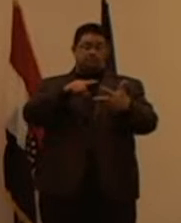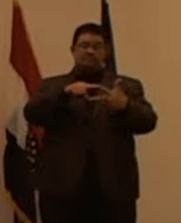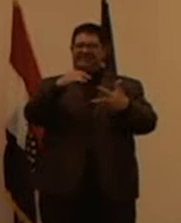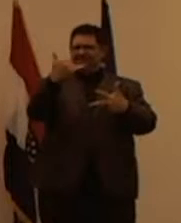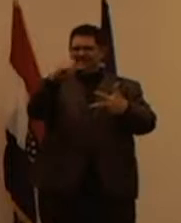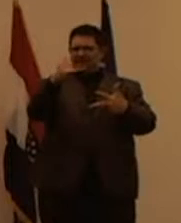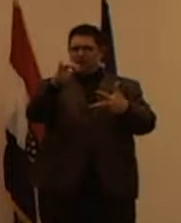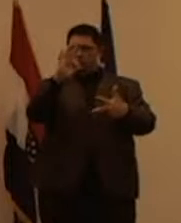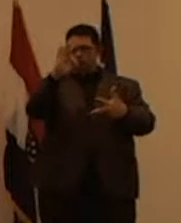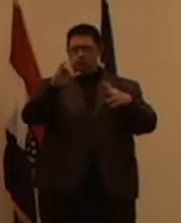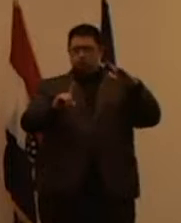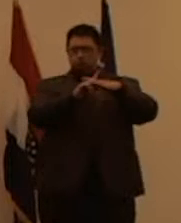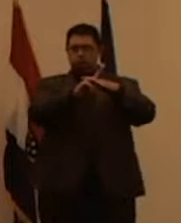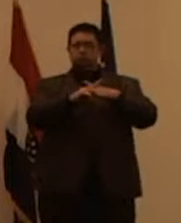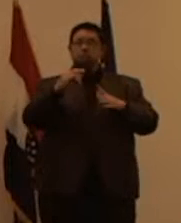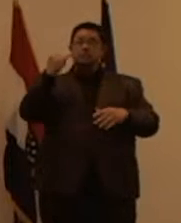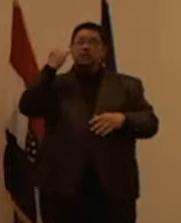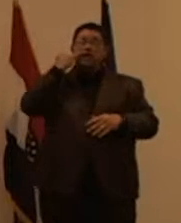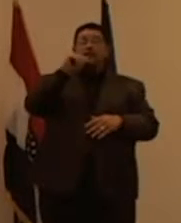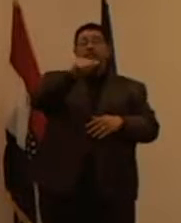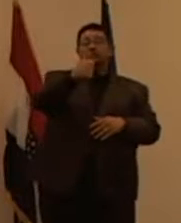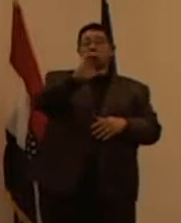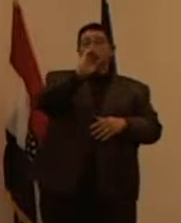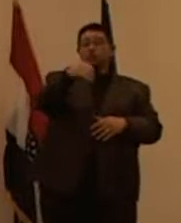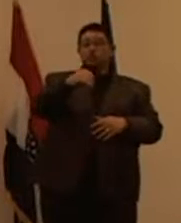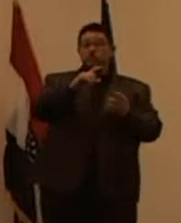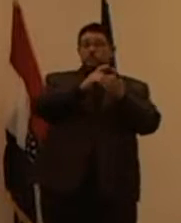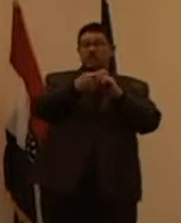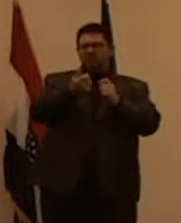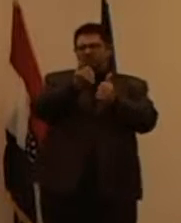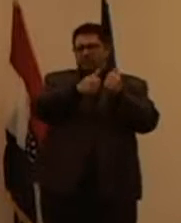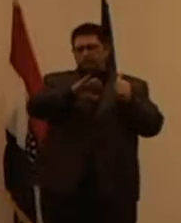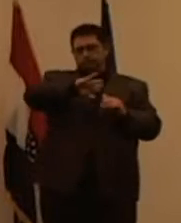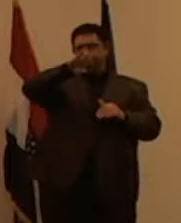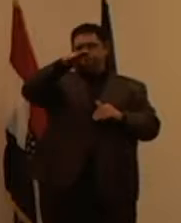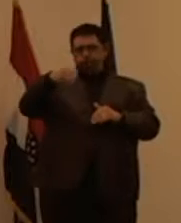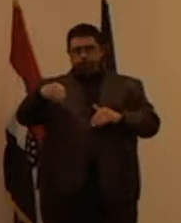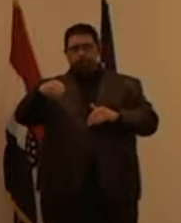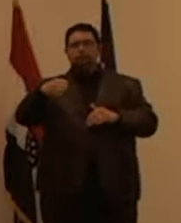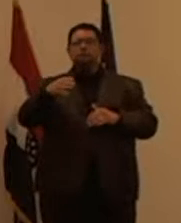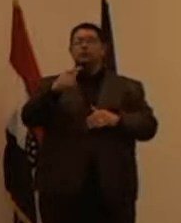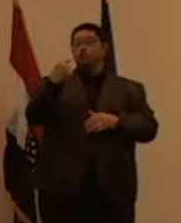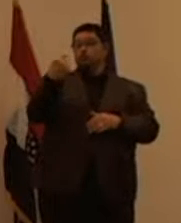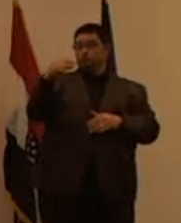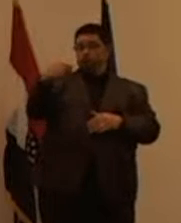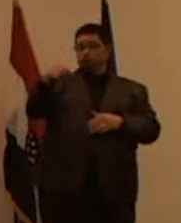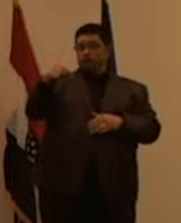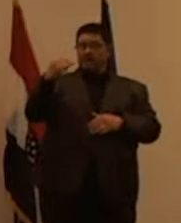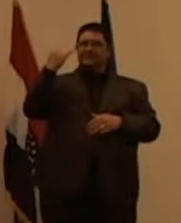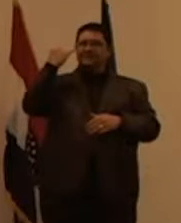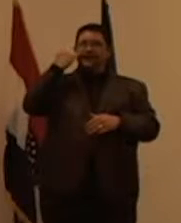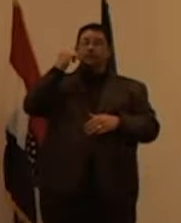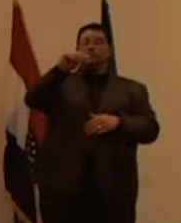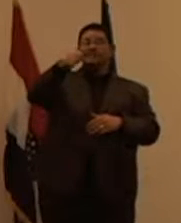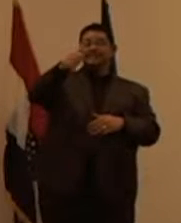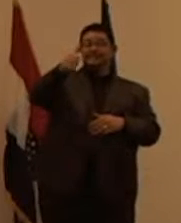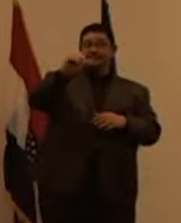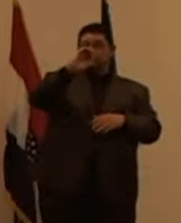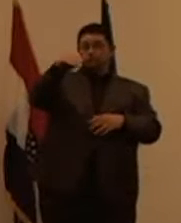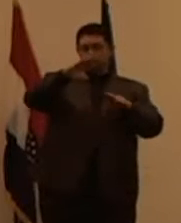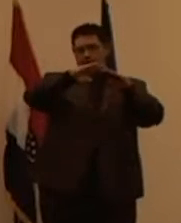4 indicators if there is a 10% change in either direction, and a green dot will appear if there is a 10%